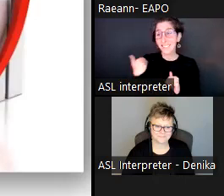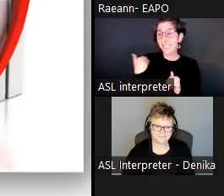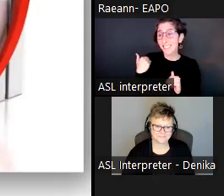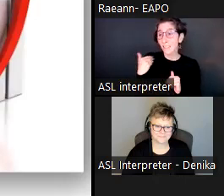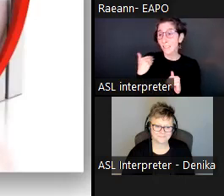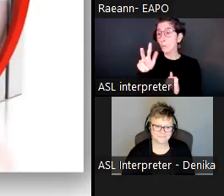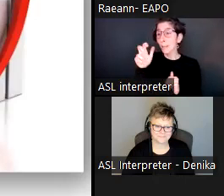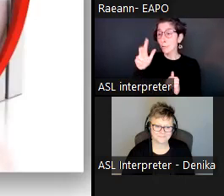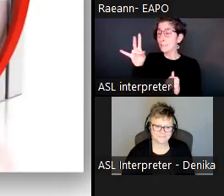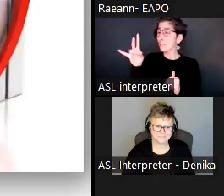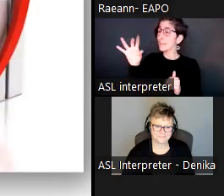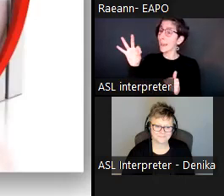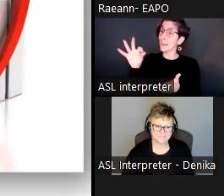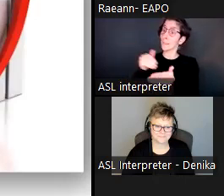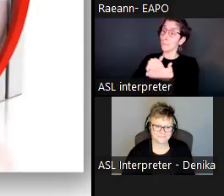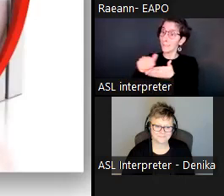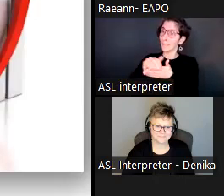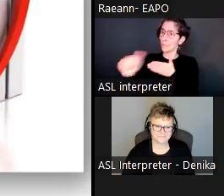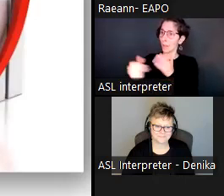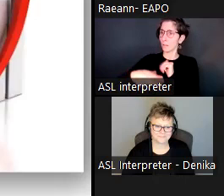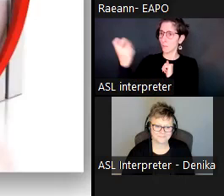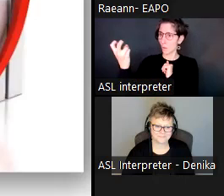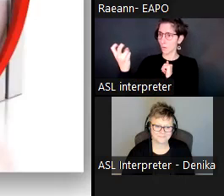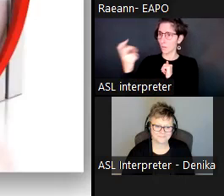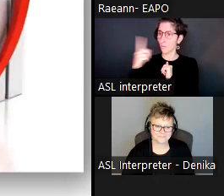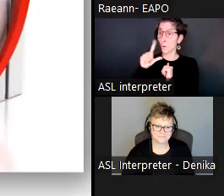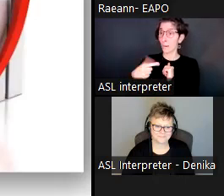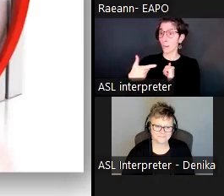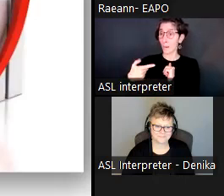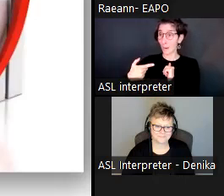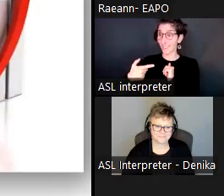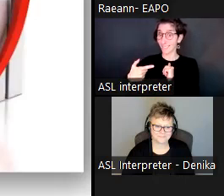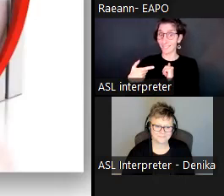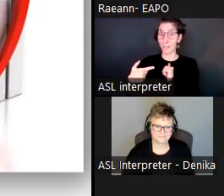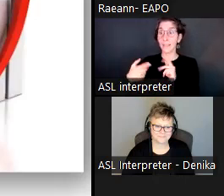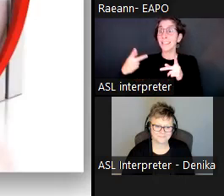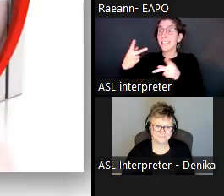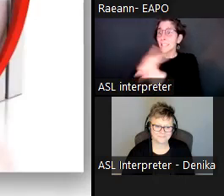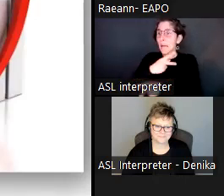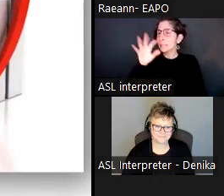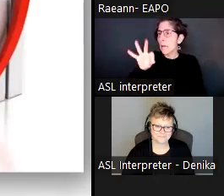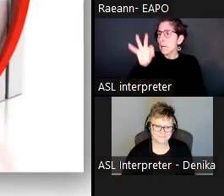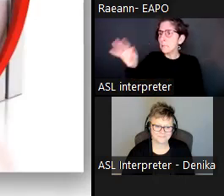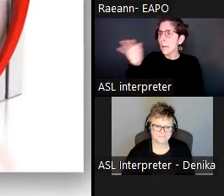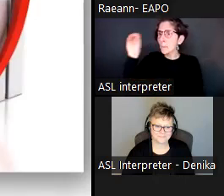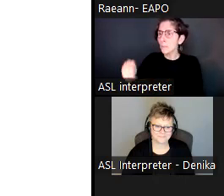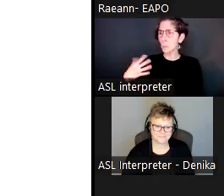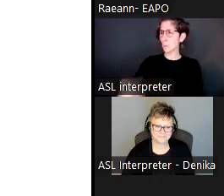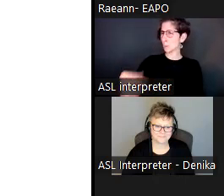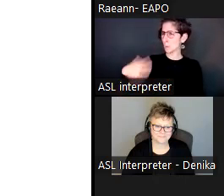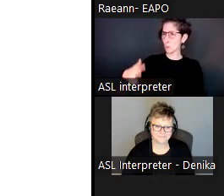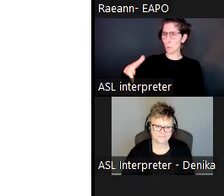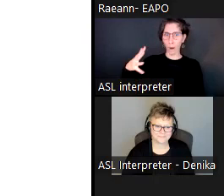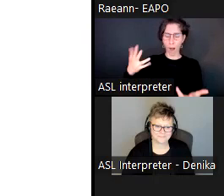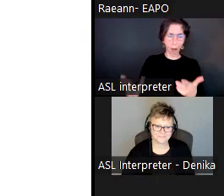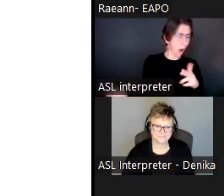$379 million in reported losses in 2021 times 99, that's crazy. It's